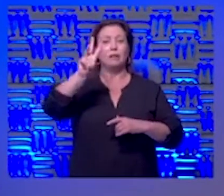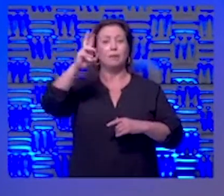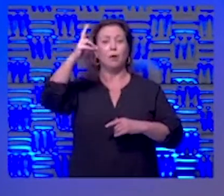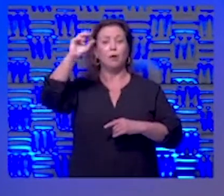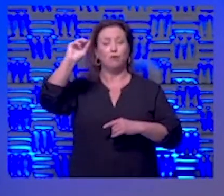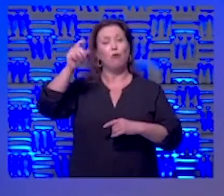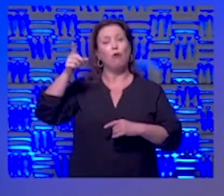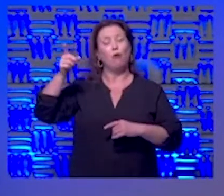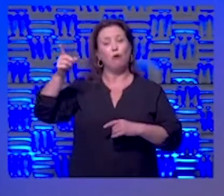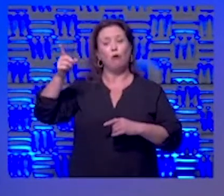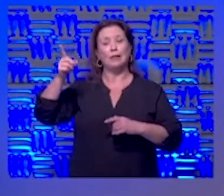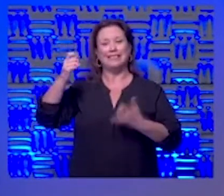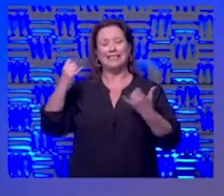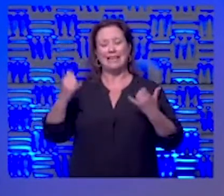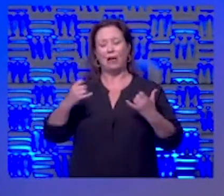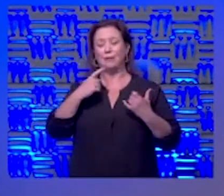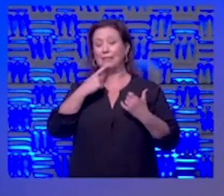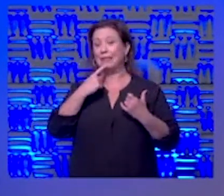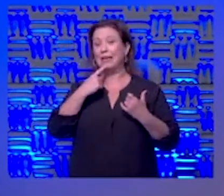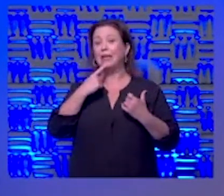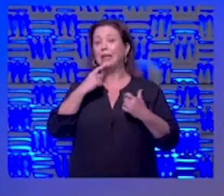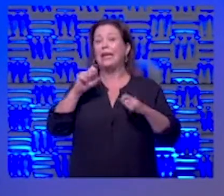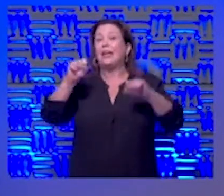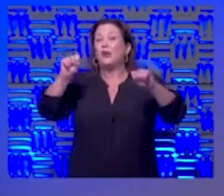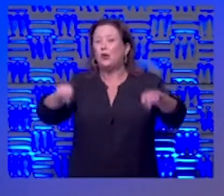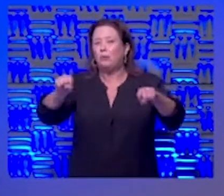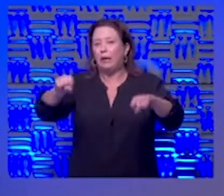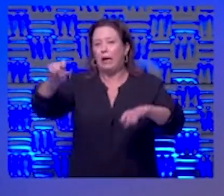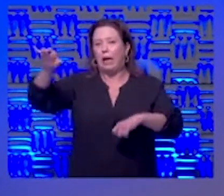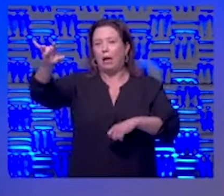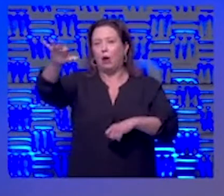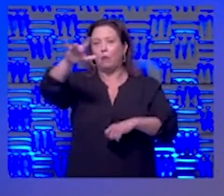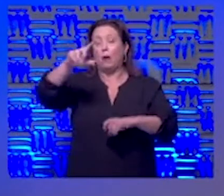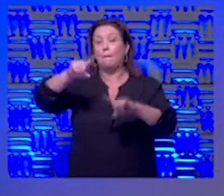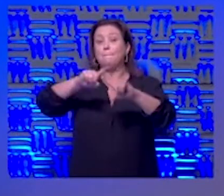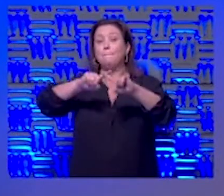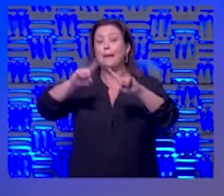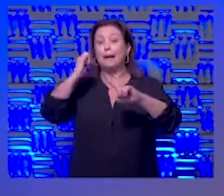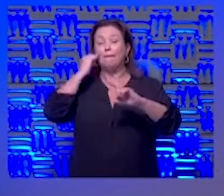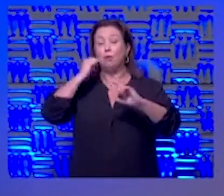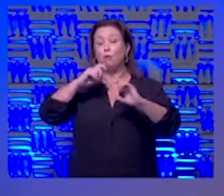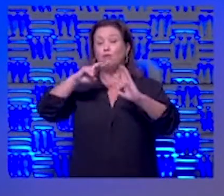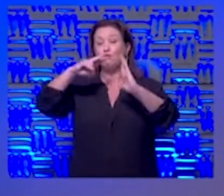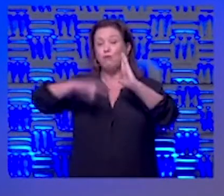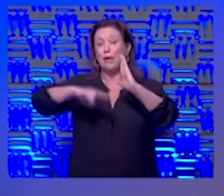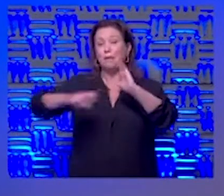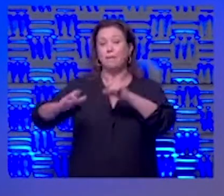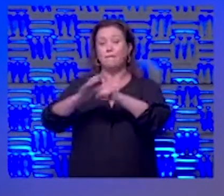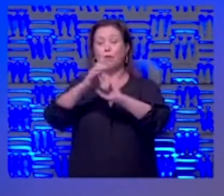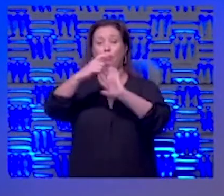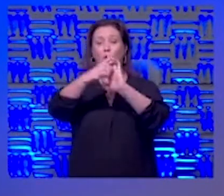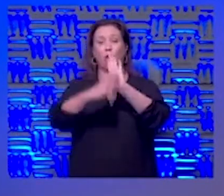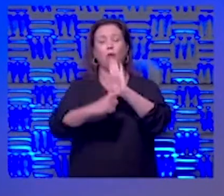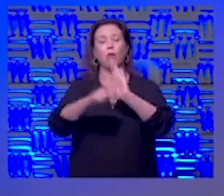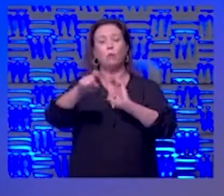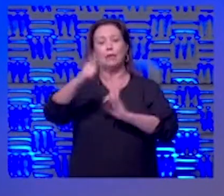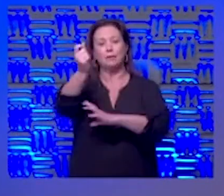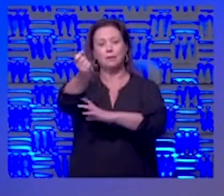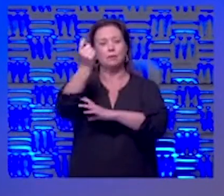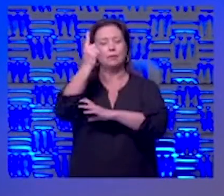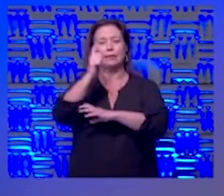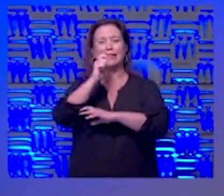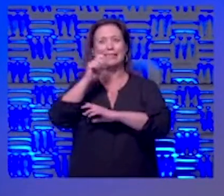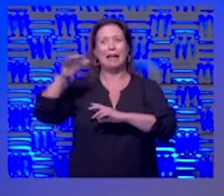Organization has now stated that it could be airborne, but if you read their statement, what we need to understand is that it is